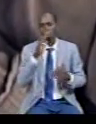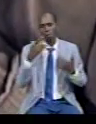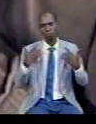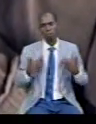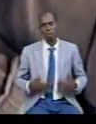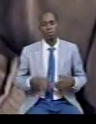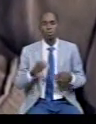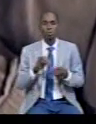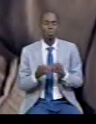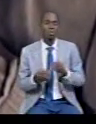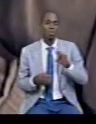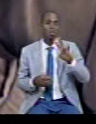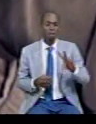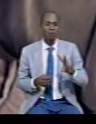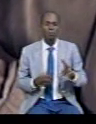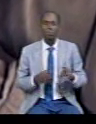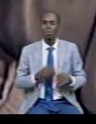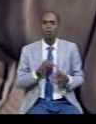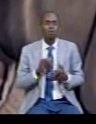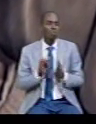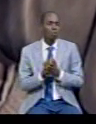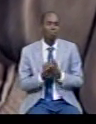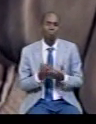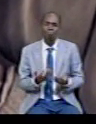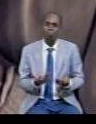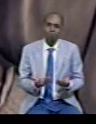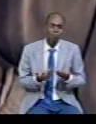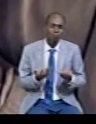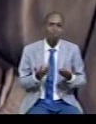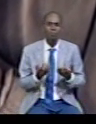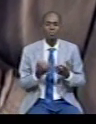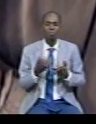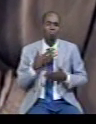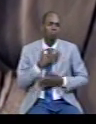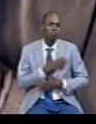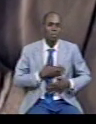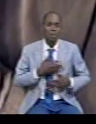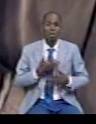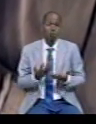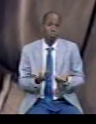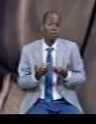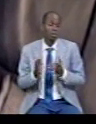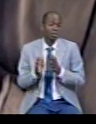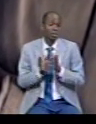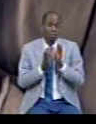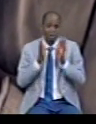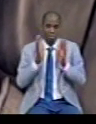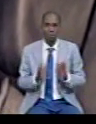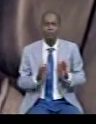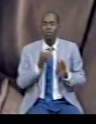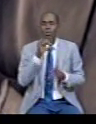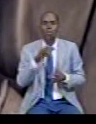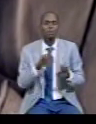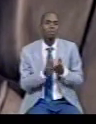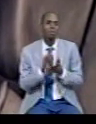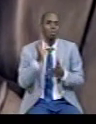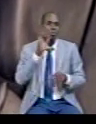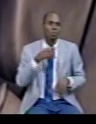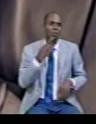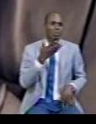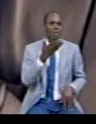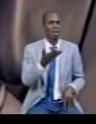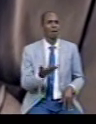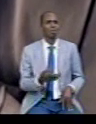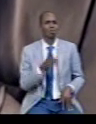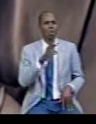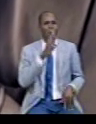patient Christians. Passionate, patient Christians. Not somebody that will beat them on the head and drive them and tell them you're too slow, you're